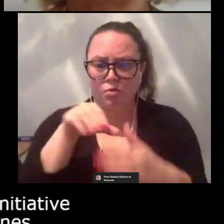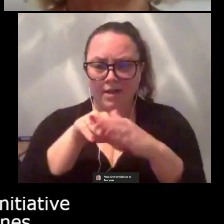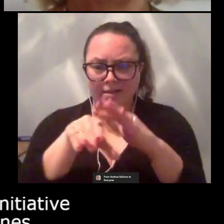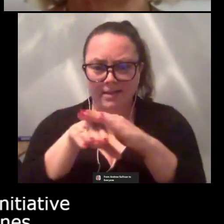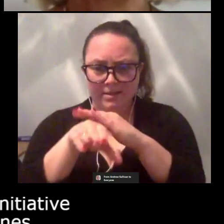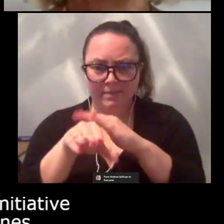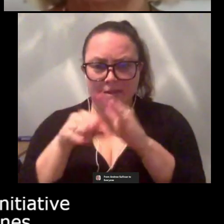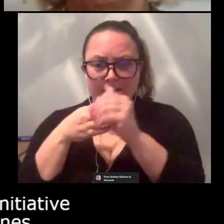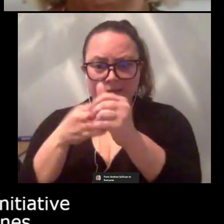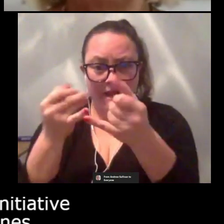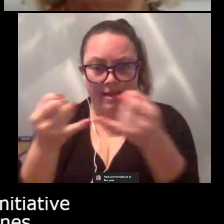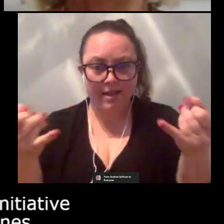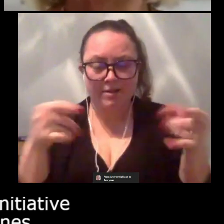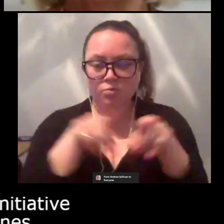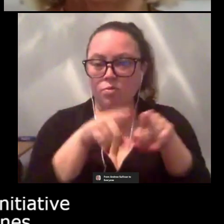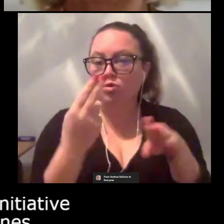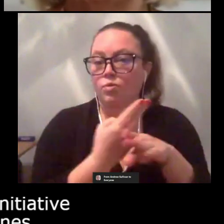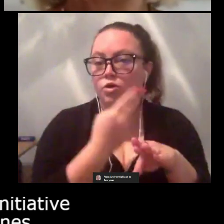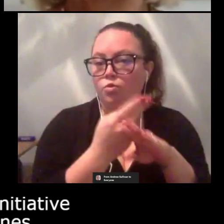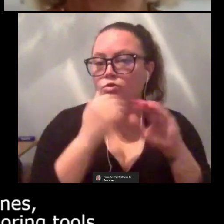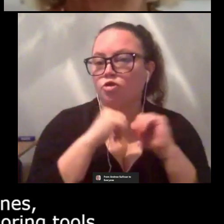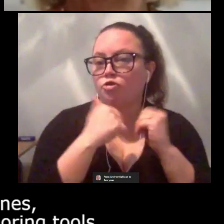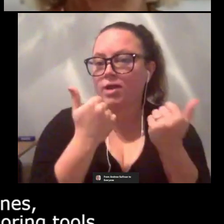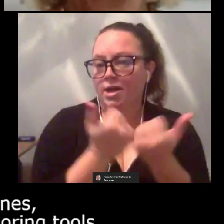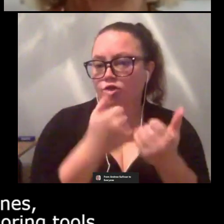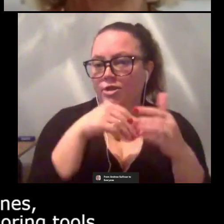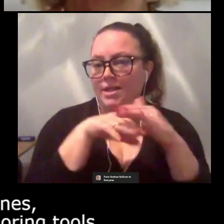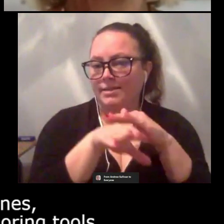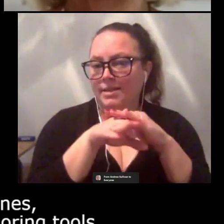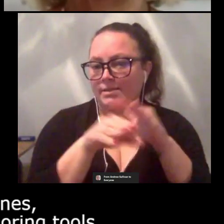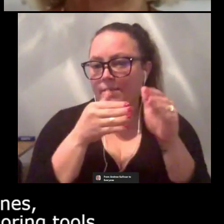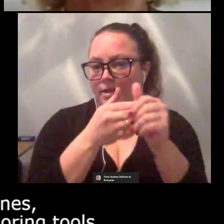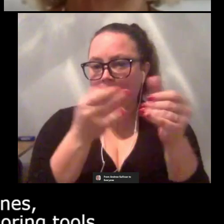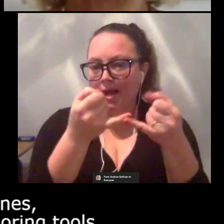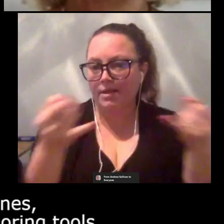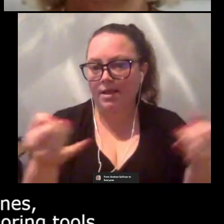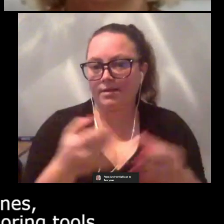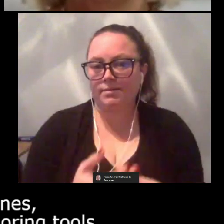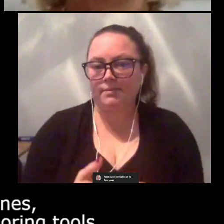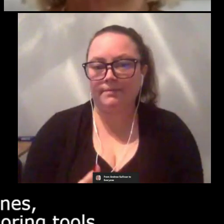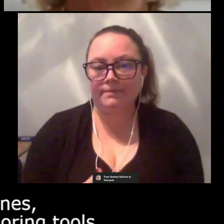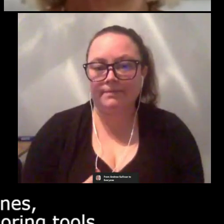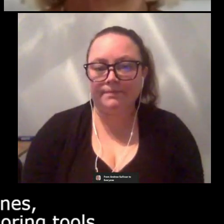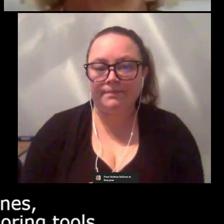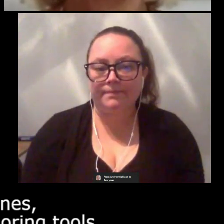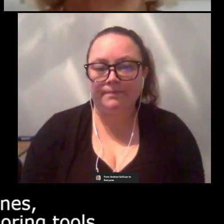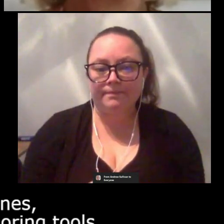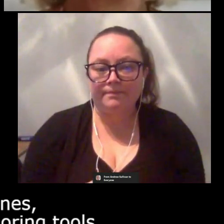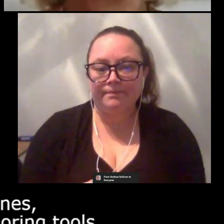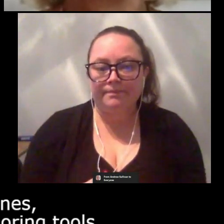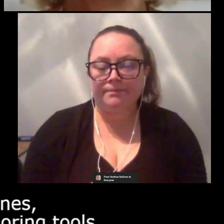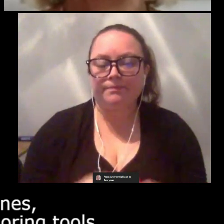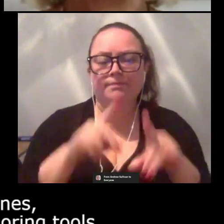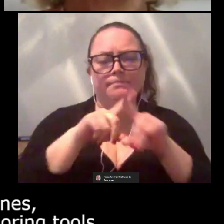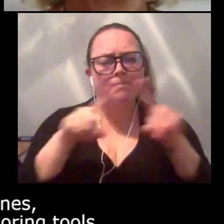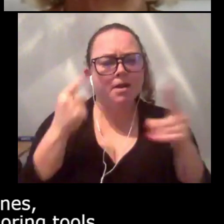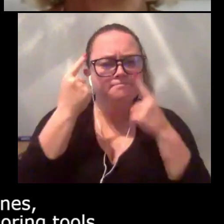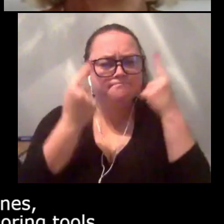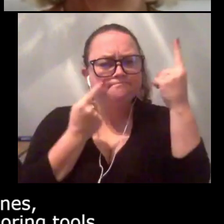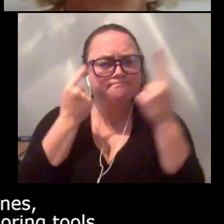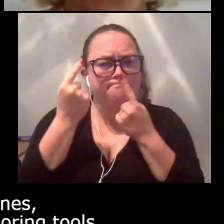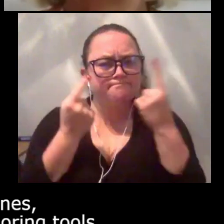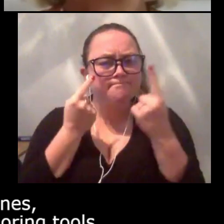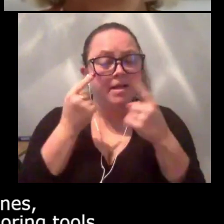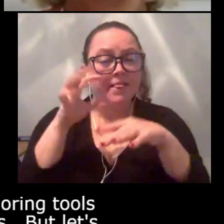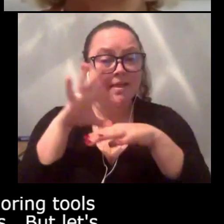accessibility guidelines. But let's just consider that web content accessibility guidelines